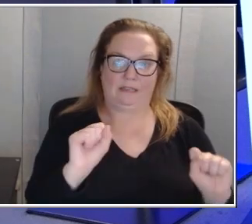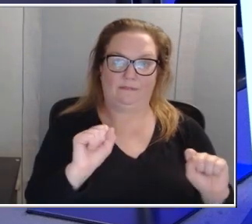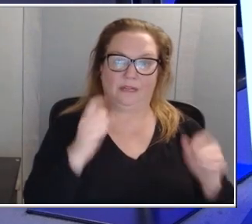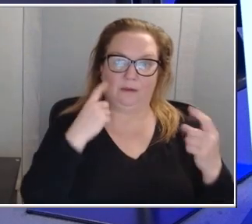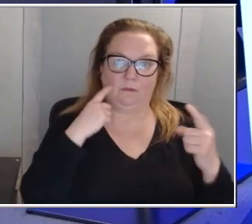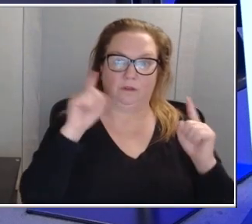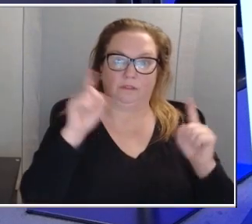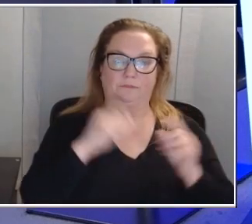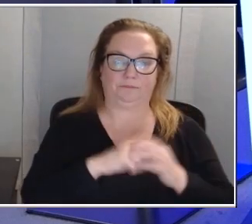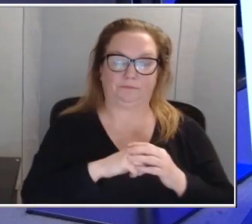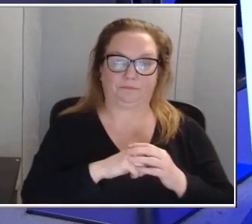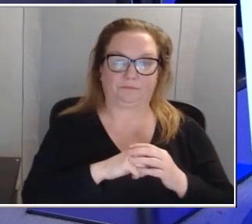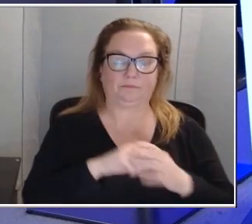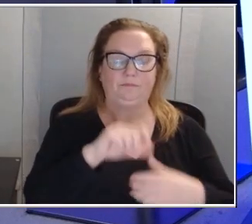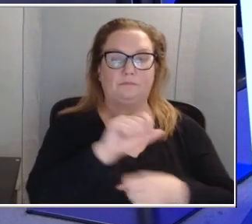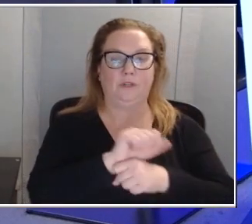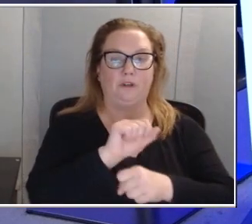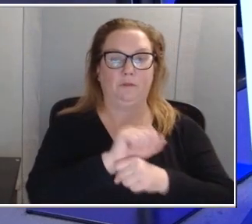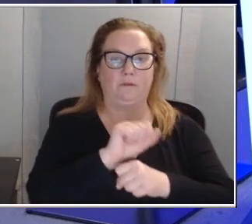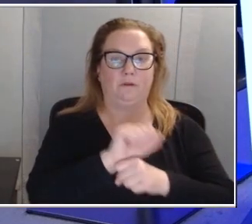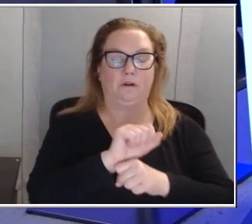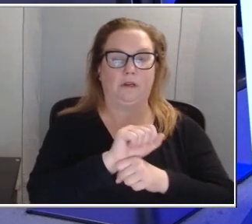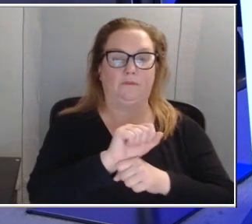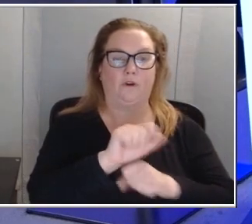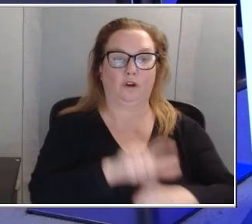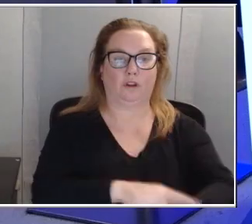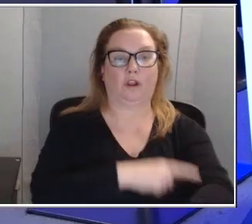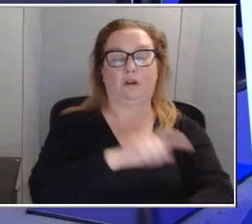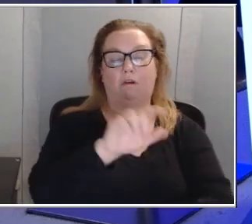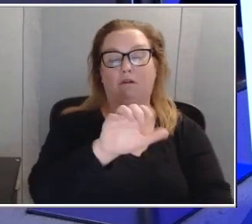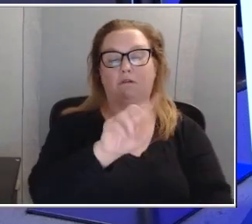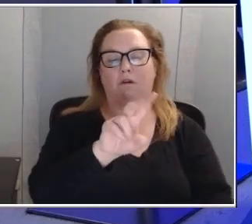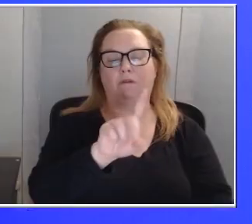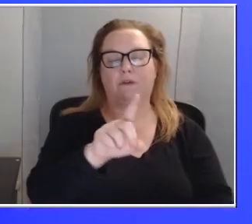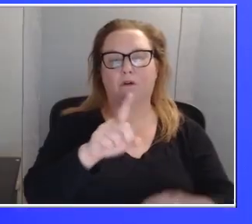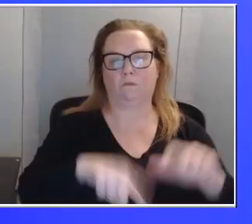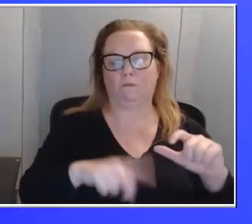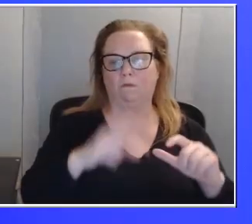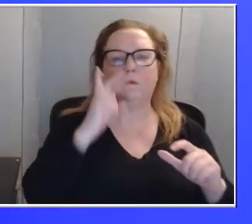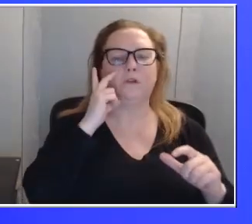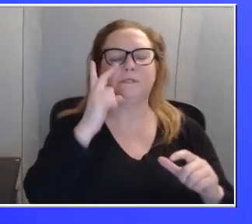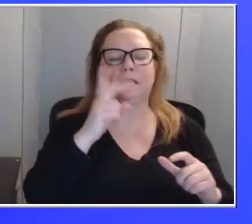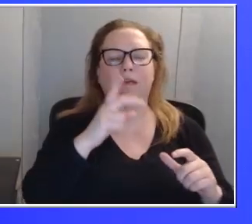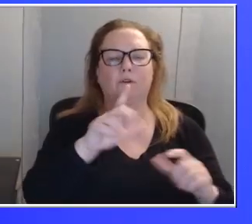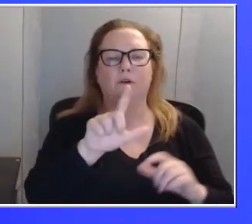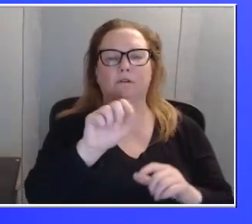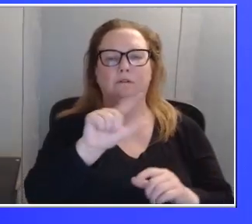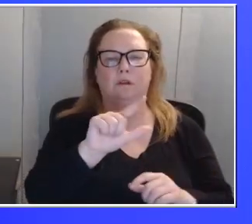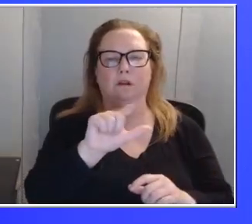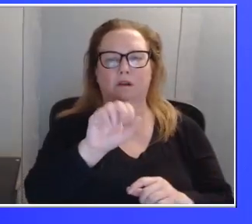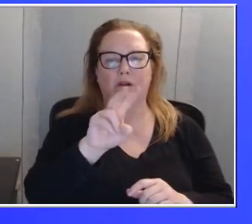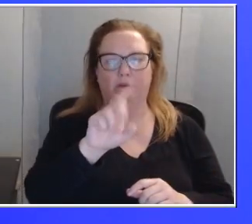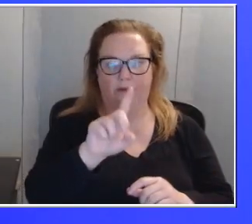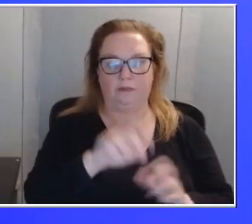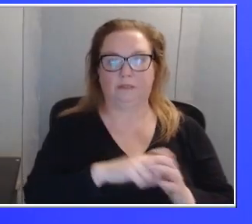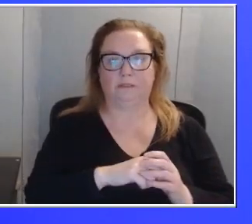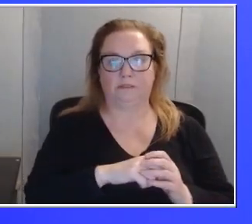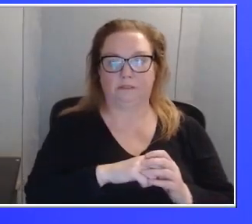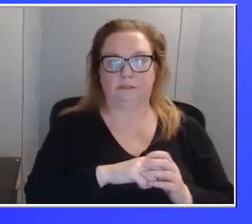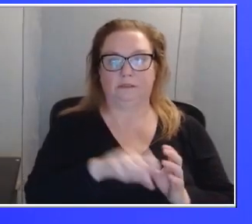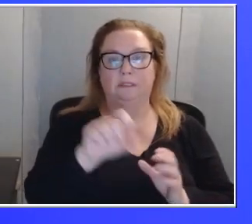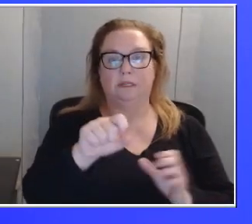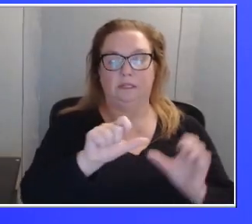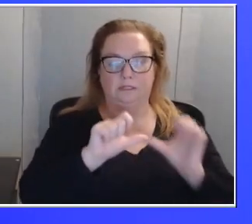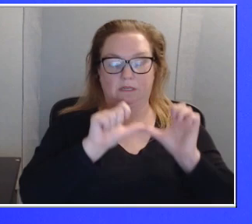you've also been doing a lot of work around long COVID. What are you finding? Long COVID is something that I think it's gonna be with us for a